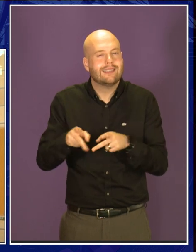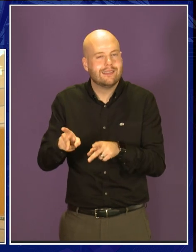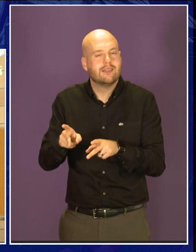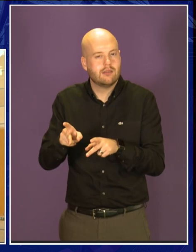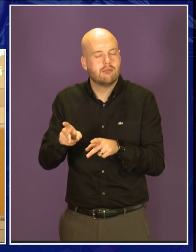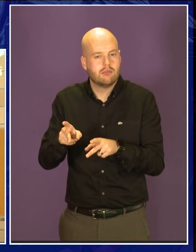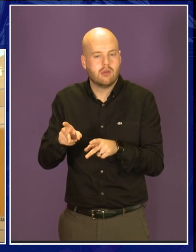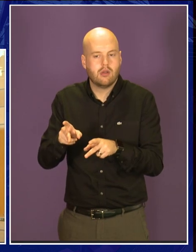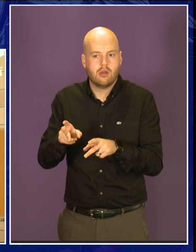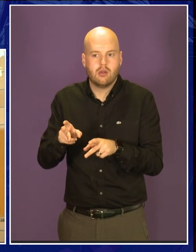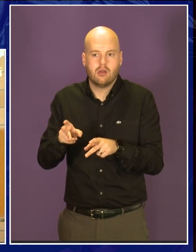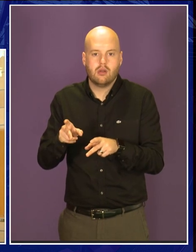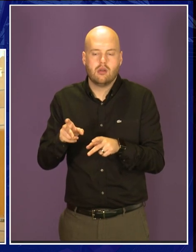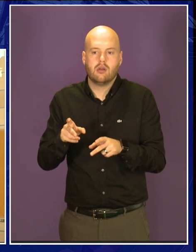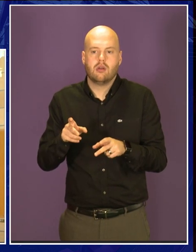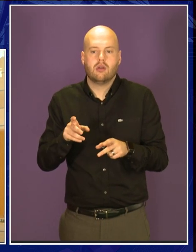prescribed